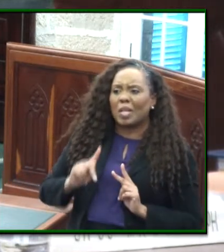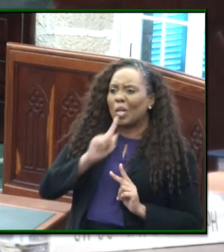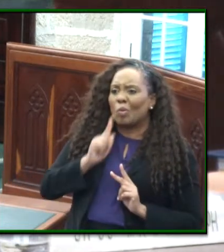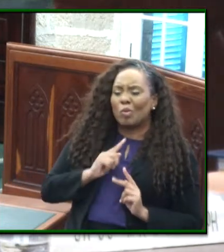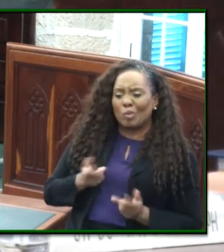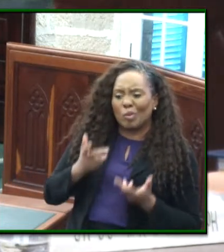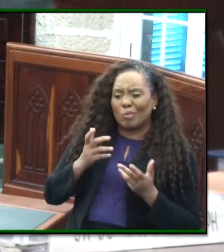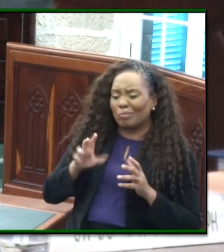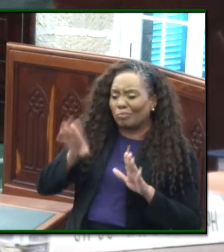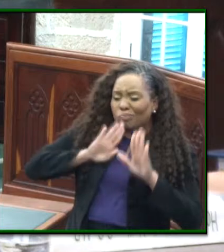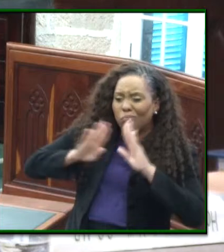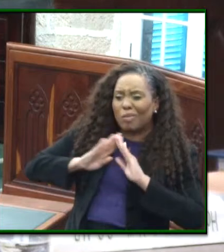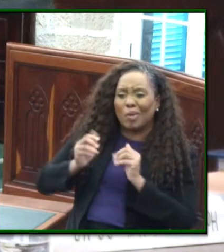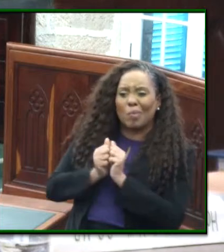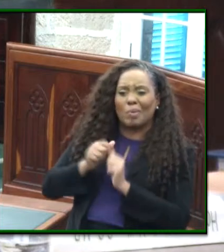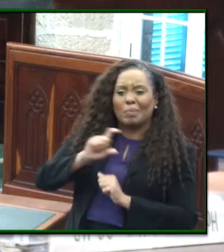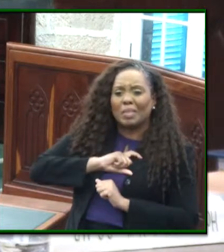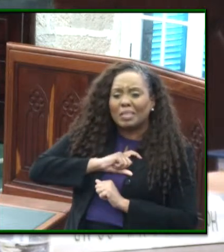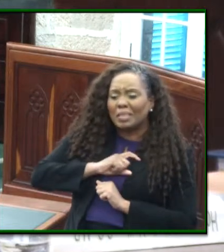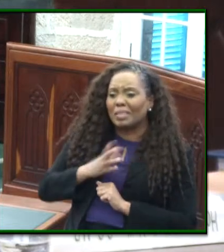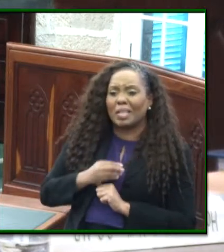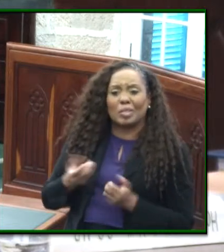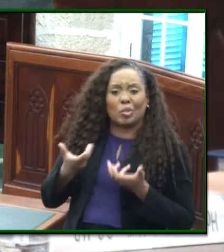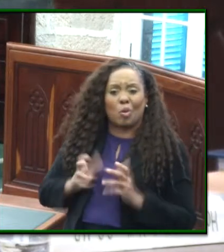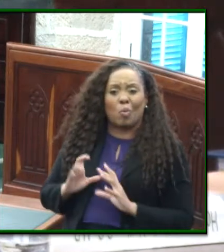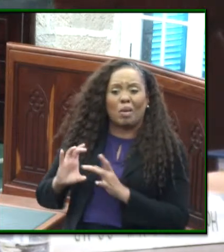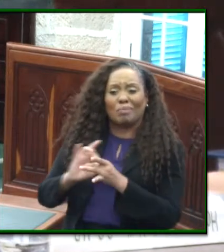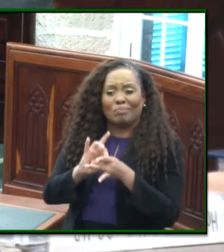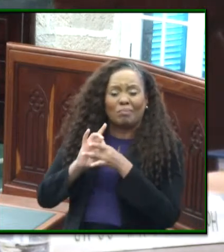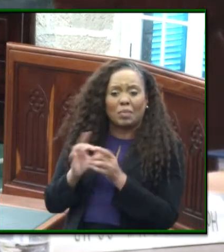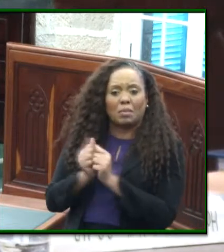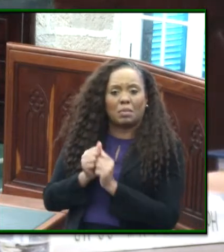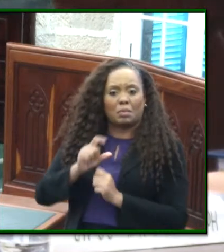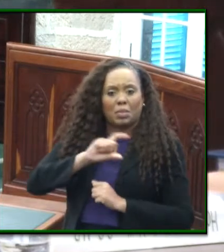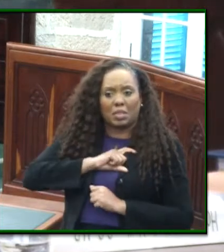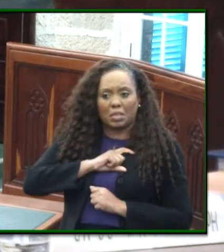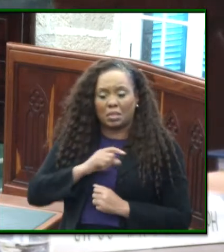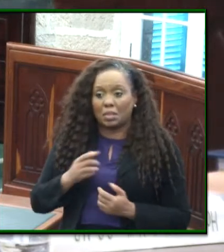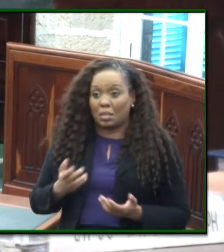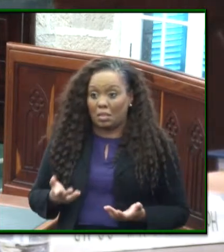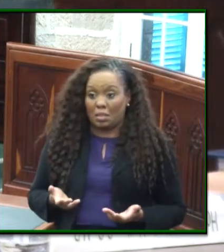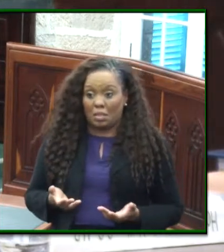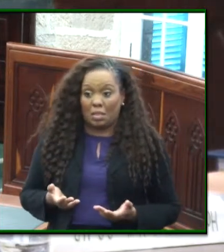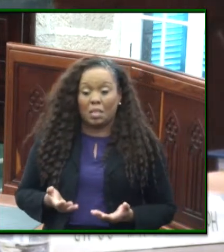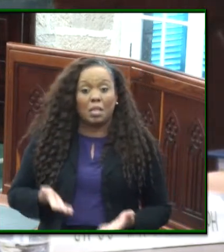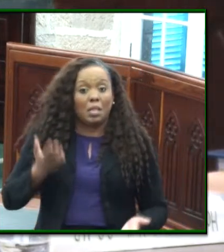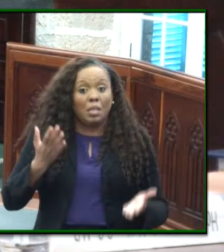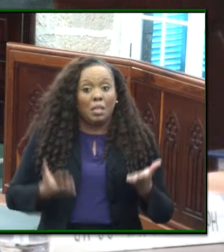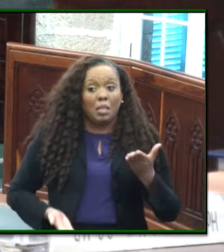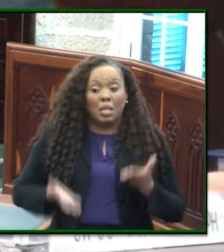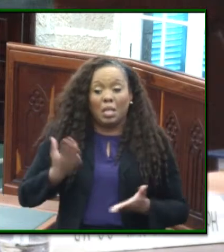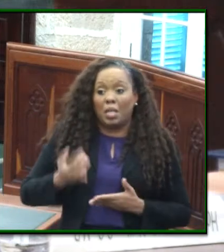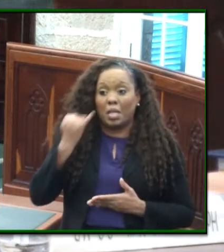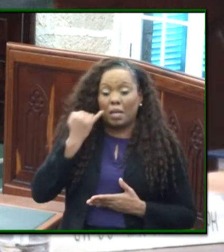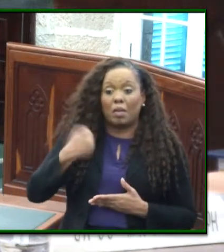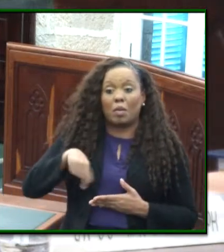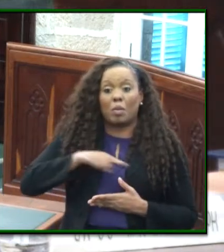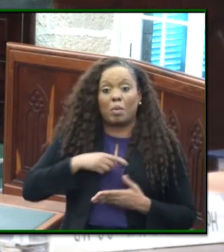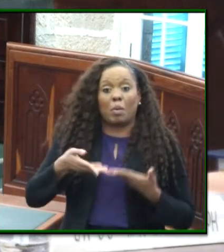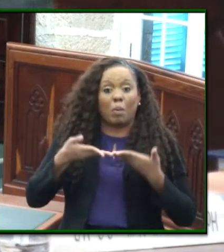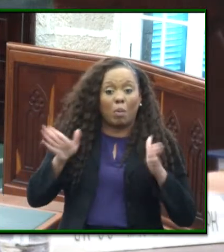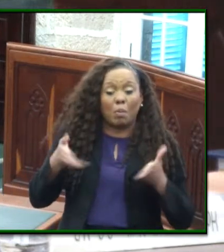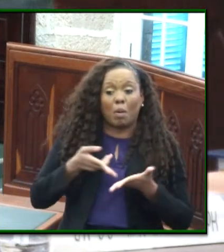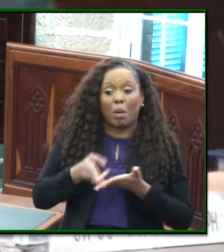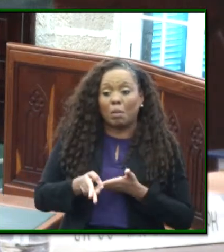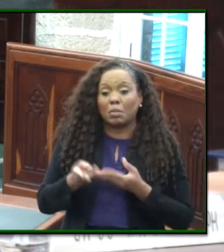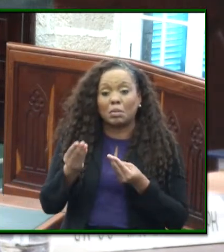also frustrates the level of cooperation that officers might perhaps benefit from if we were able to solve a lot